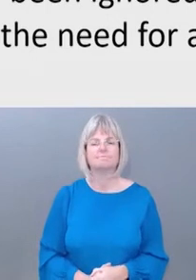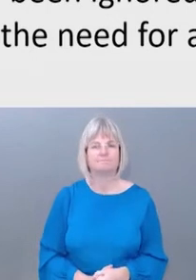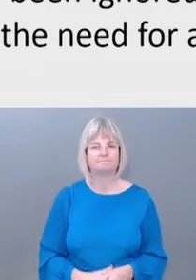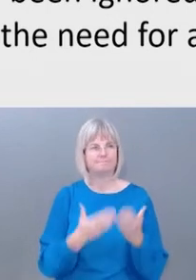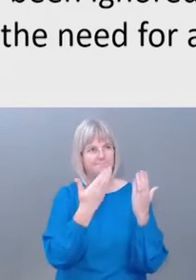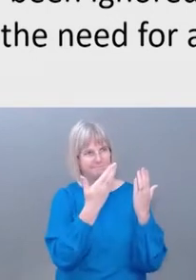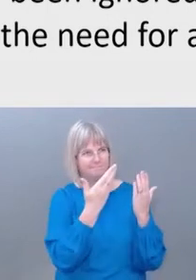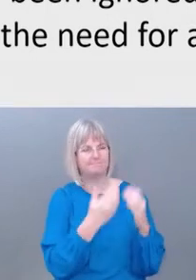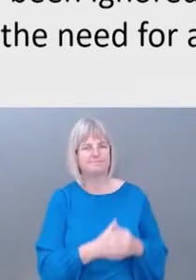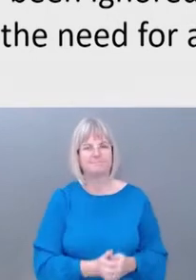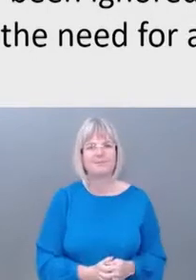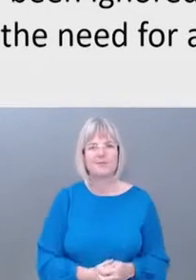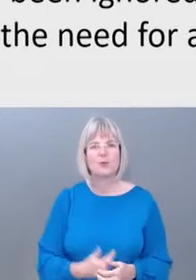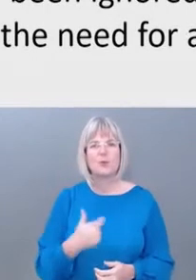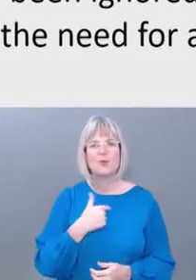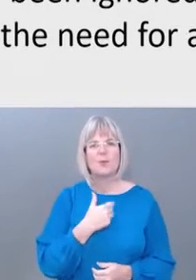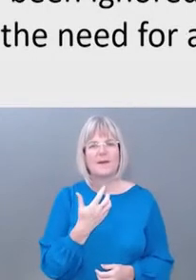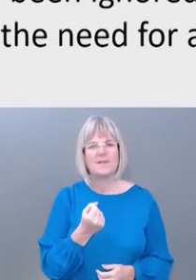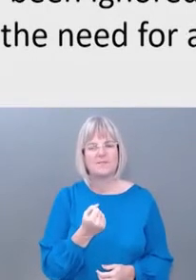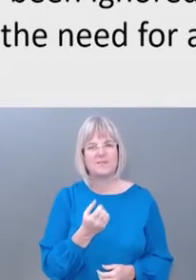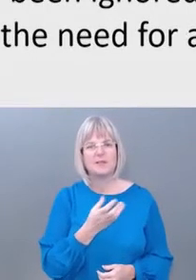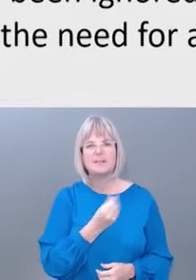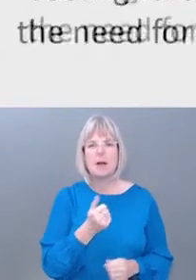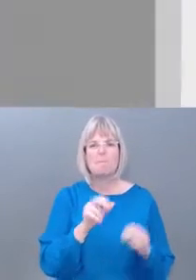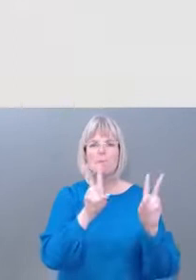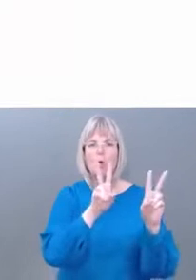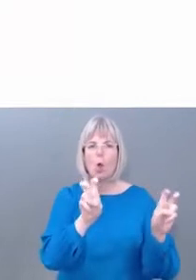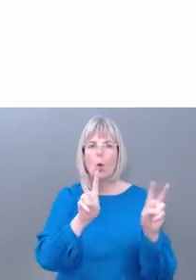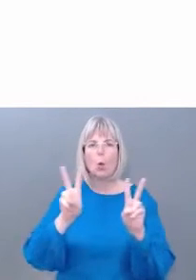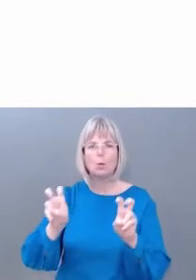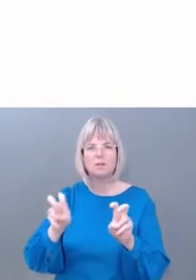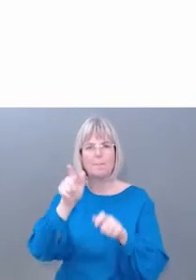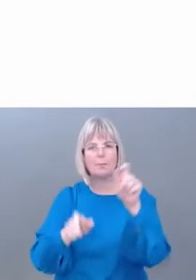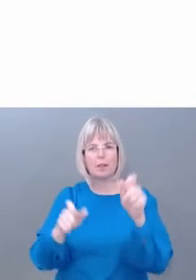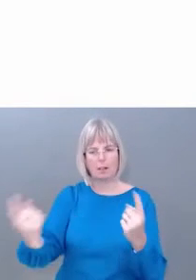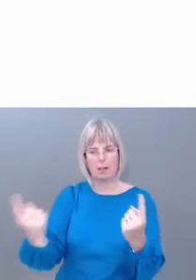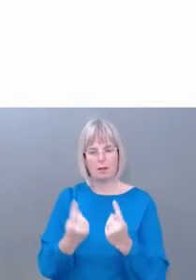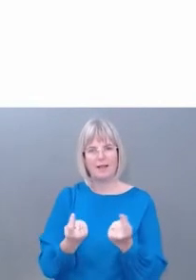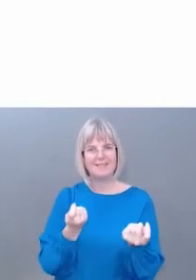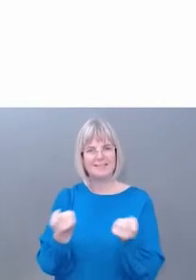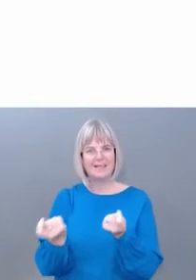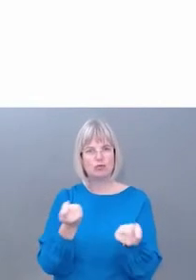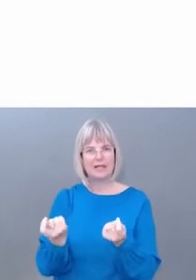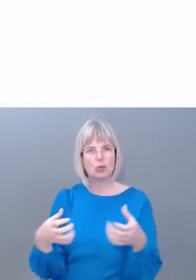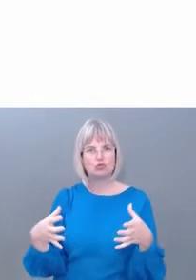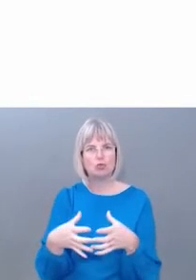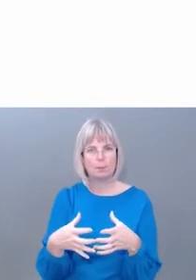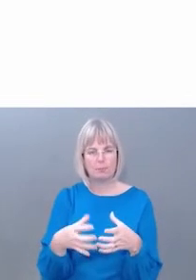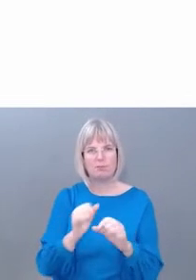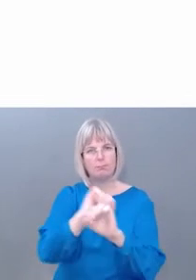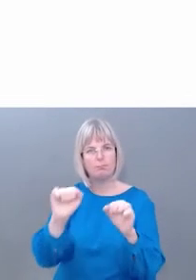have some quotes from people who attend the steering group. And I just think it's really useful